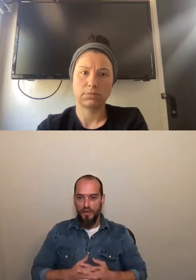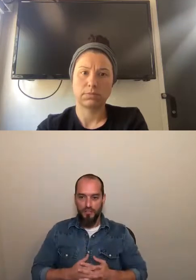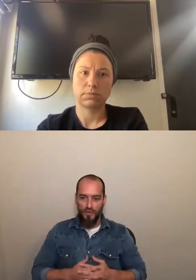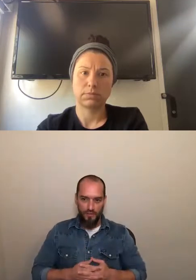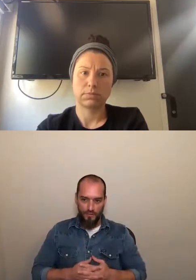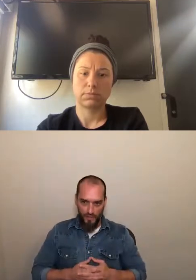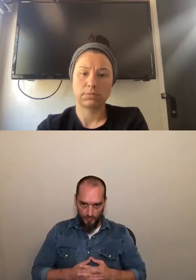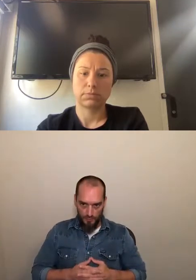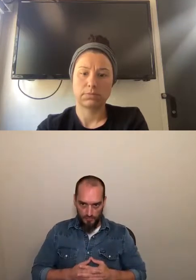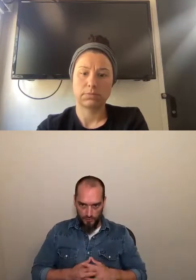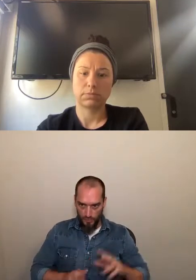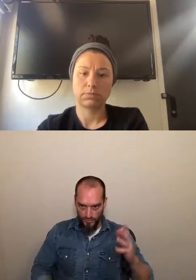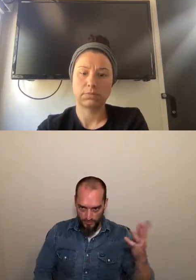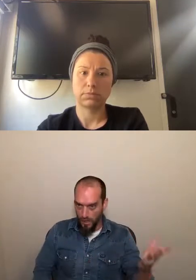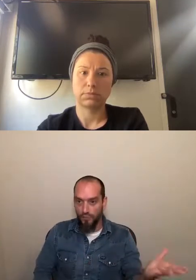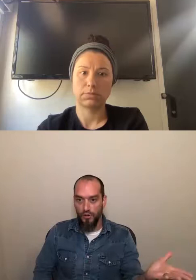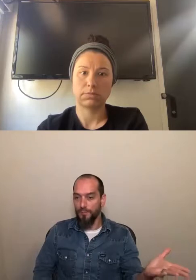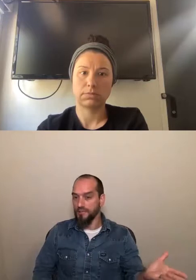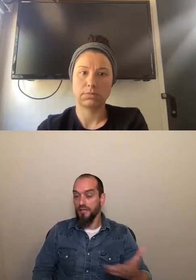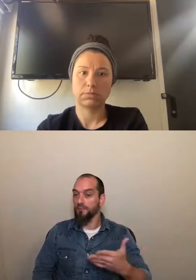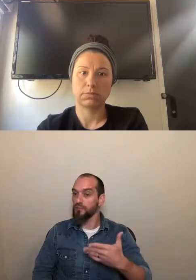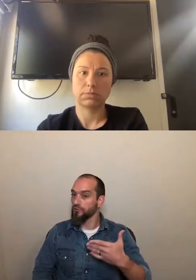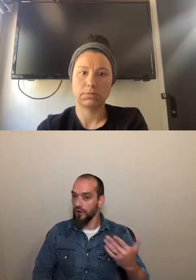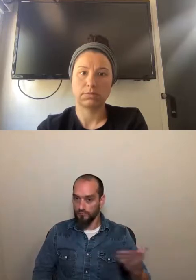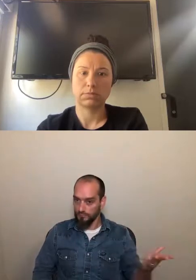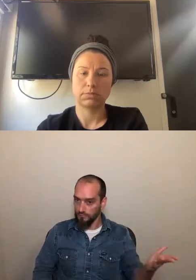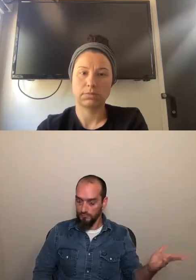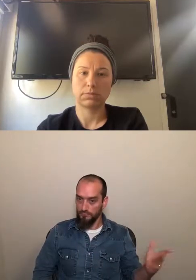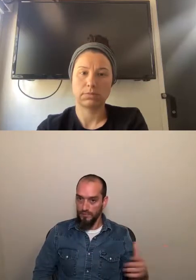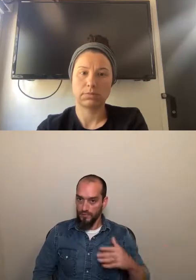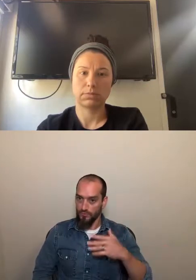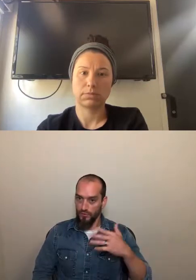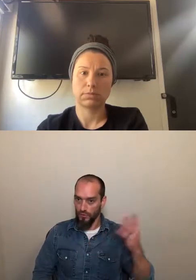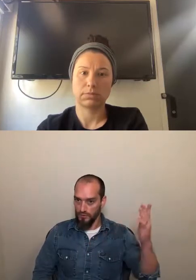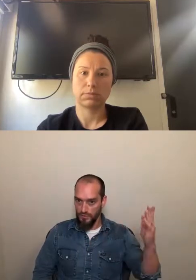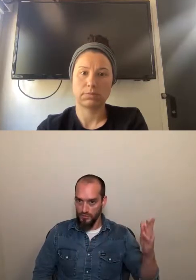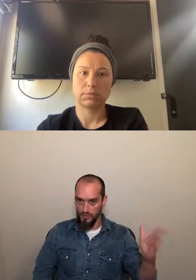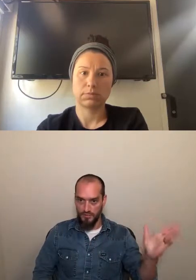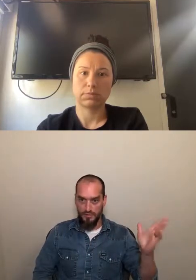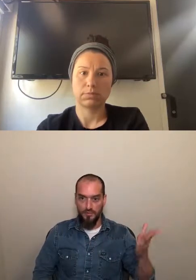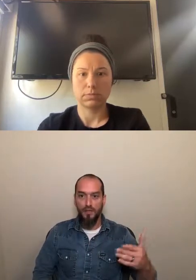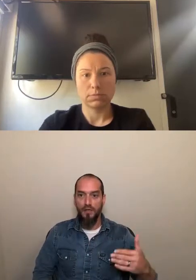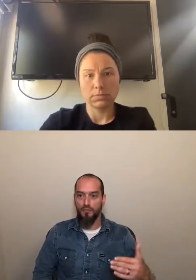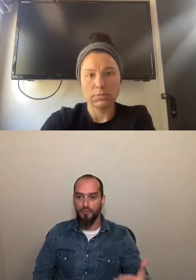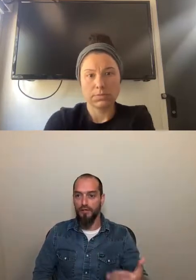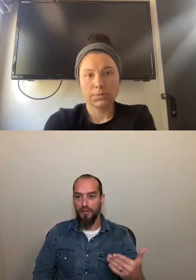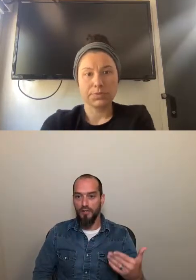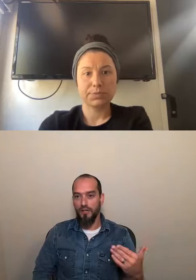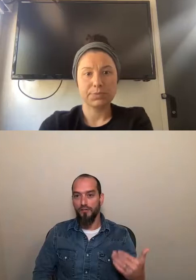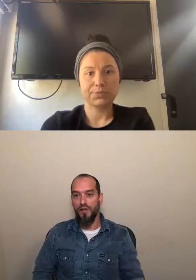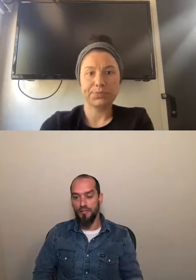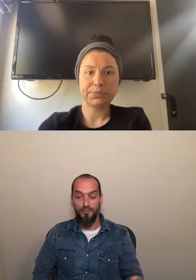was not as readily available. So I think the cover-up attempts from many different organizations, entities, was